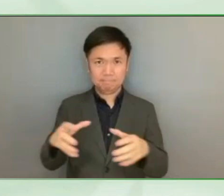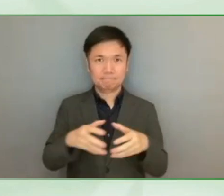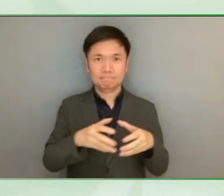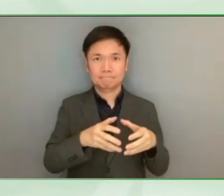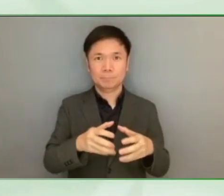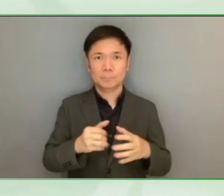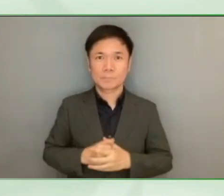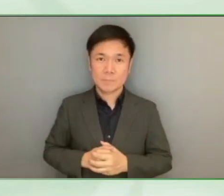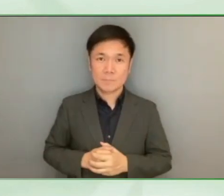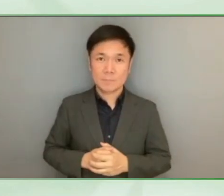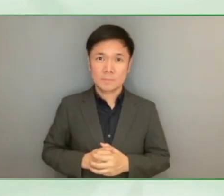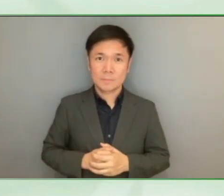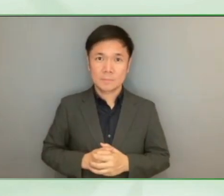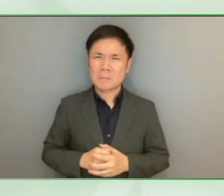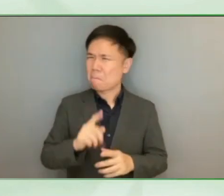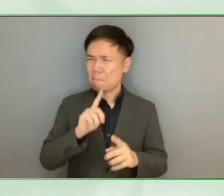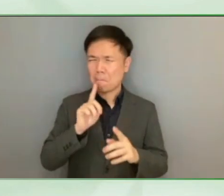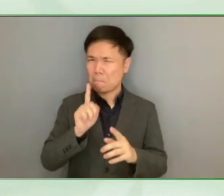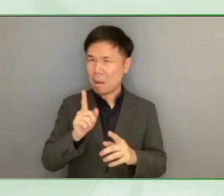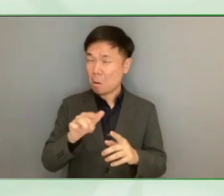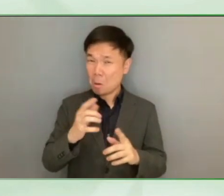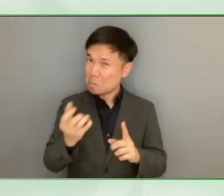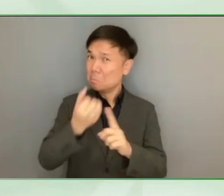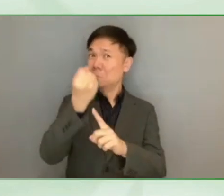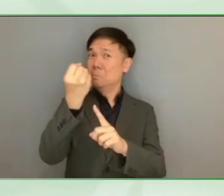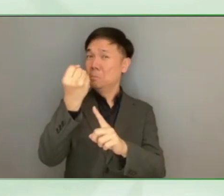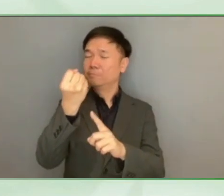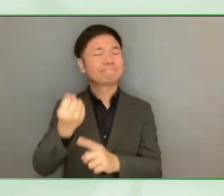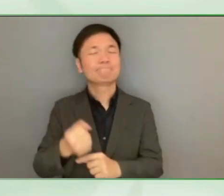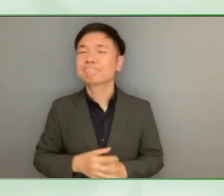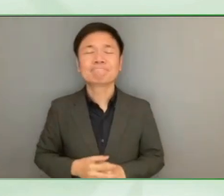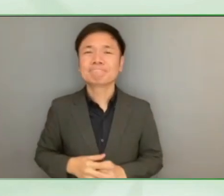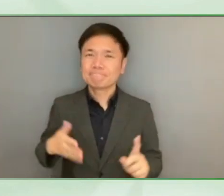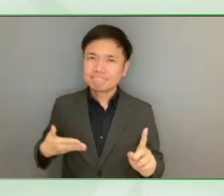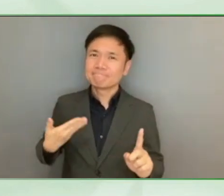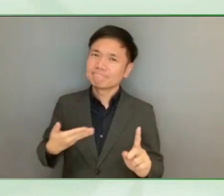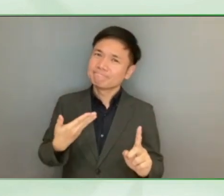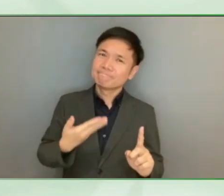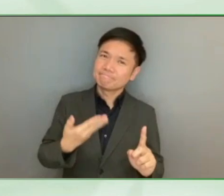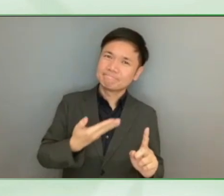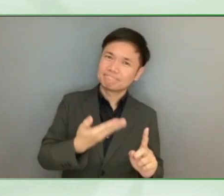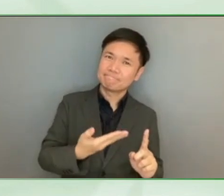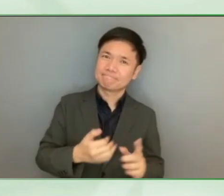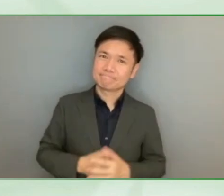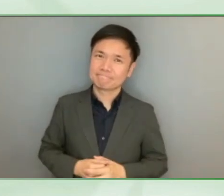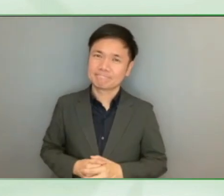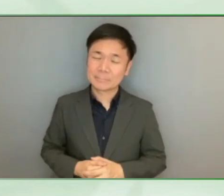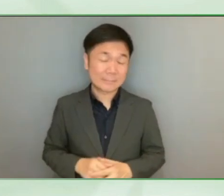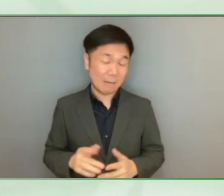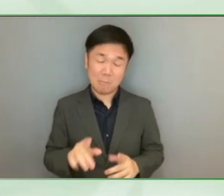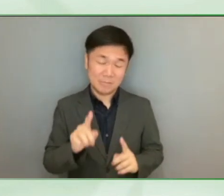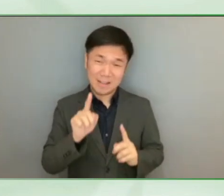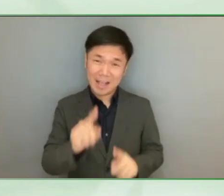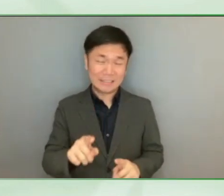But we're still not there, and I don't have the answer. If I would have this answer to this question, I would be really happy. How